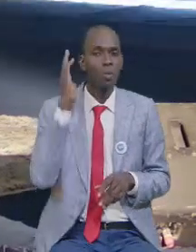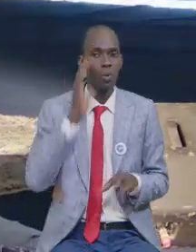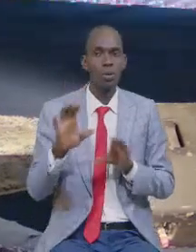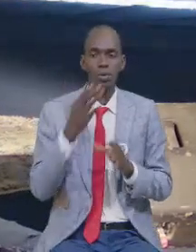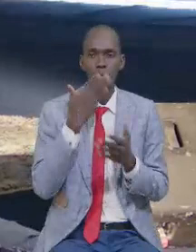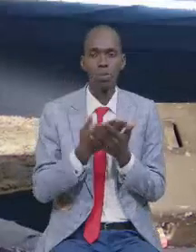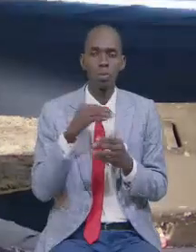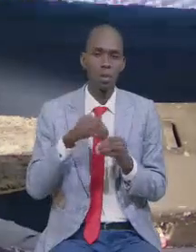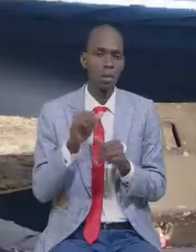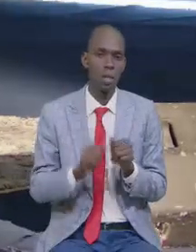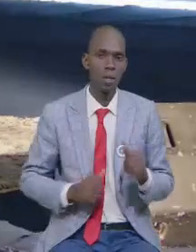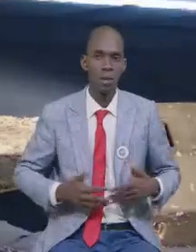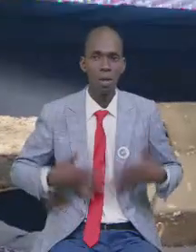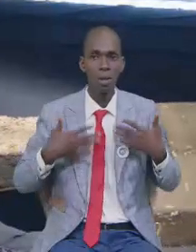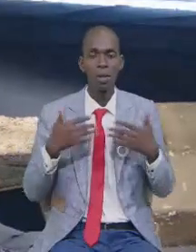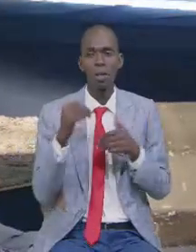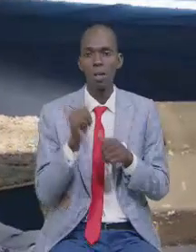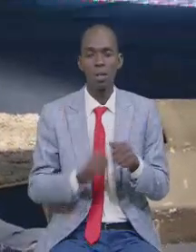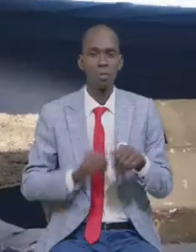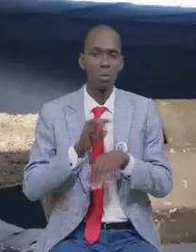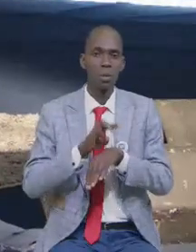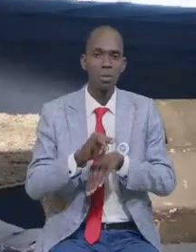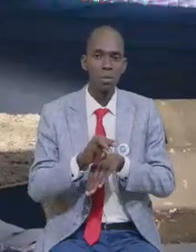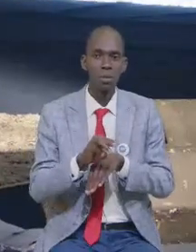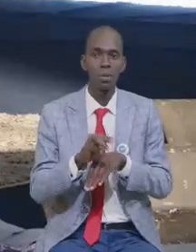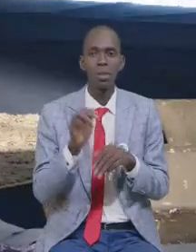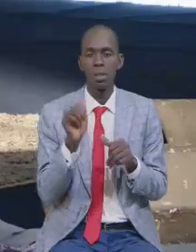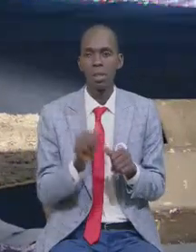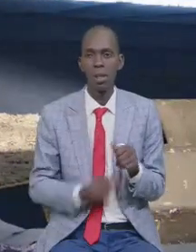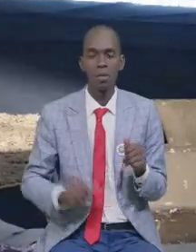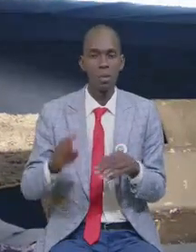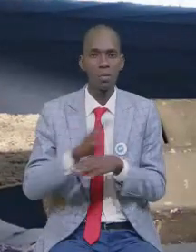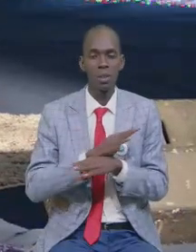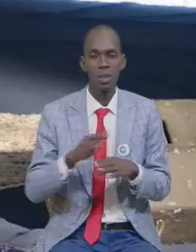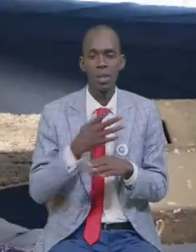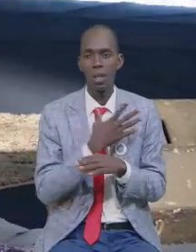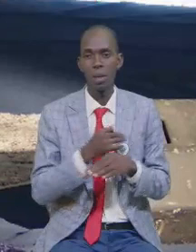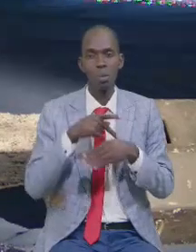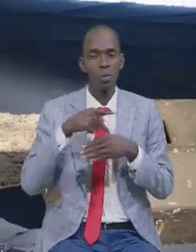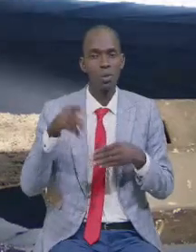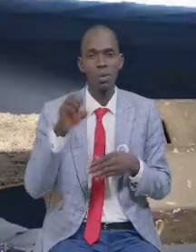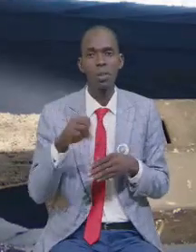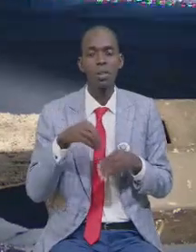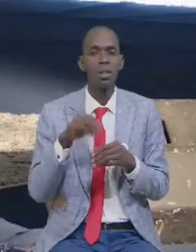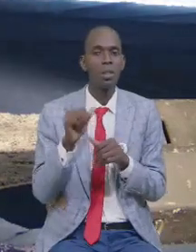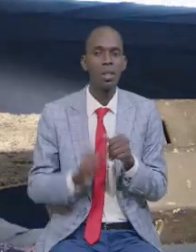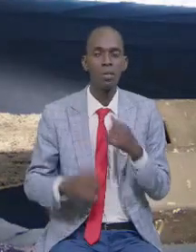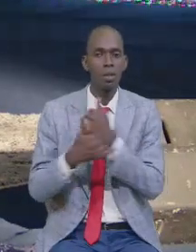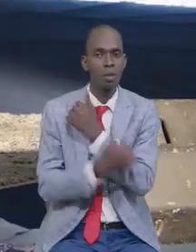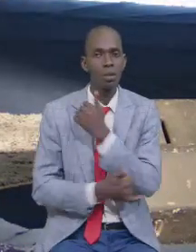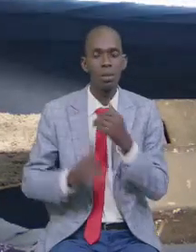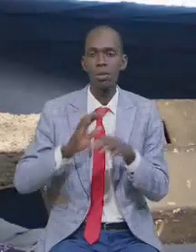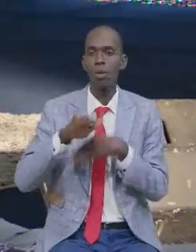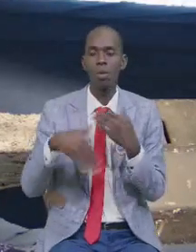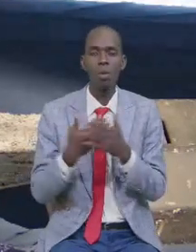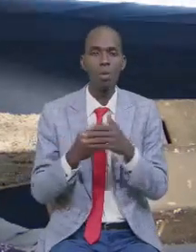life, every ministry, every business and profession, in every country and in all the nations of